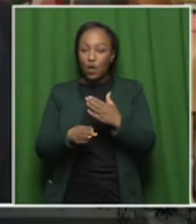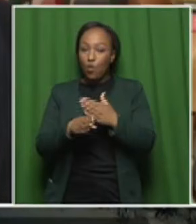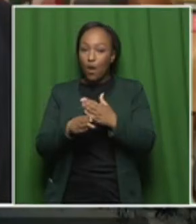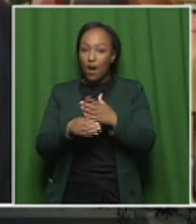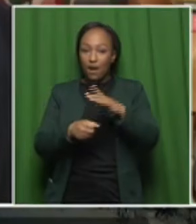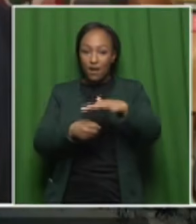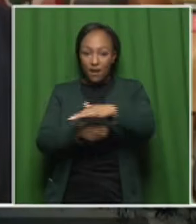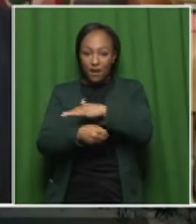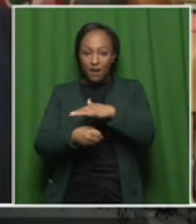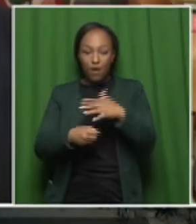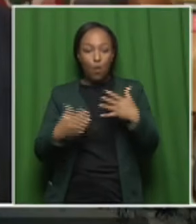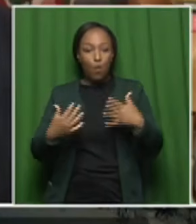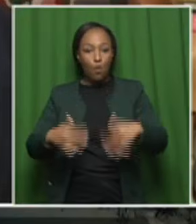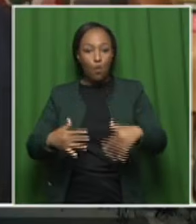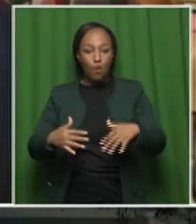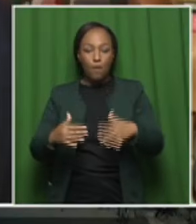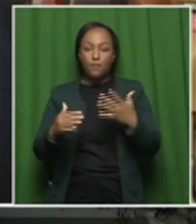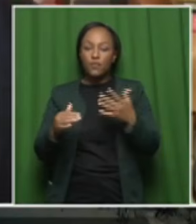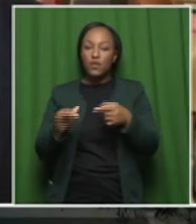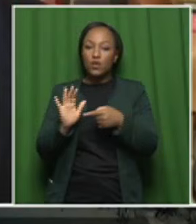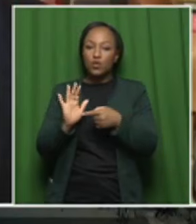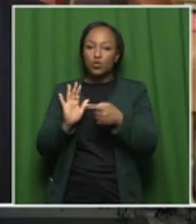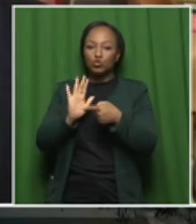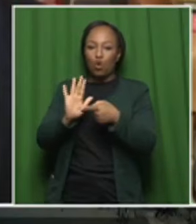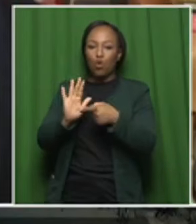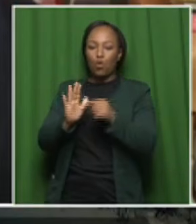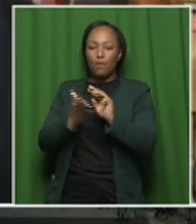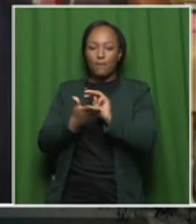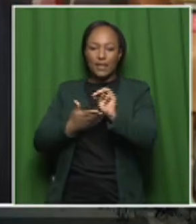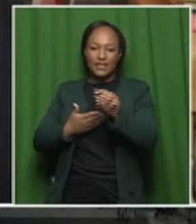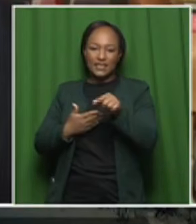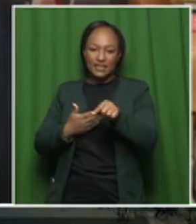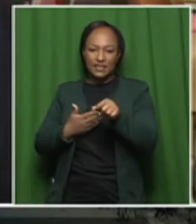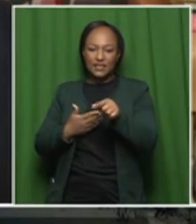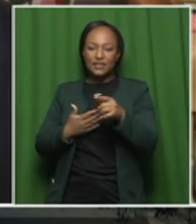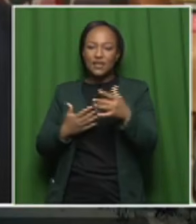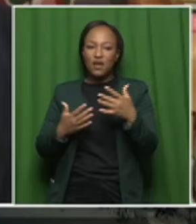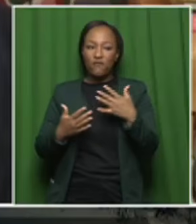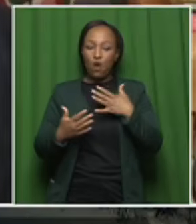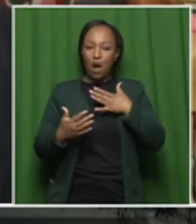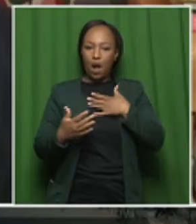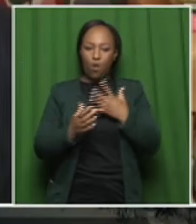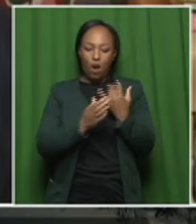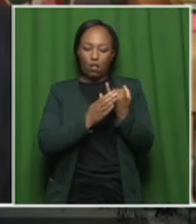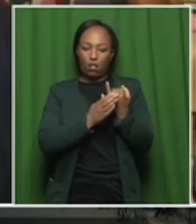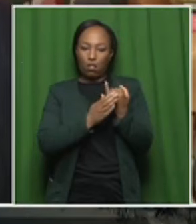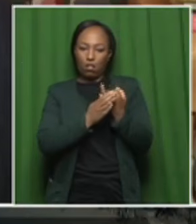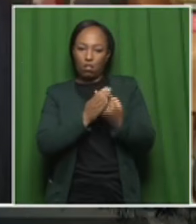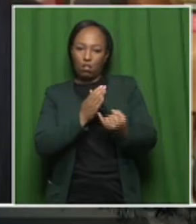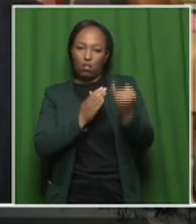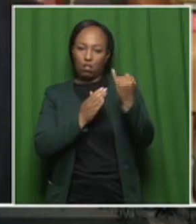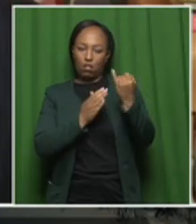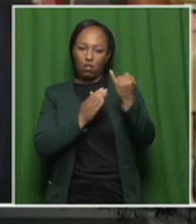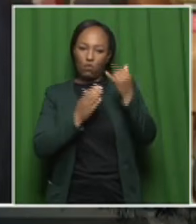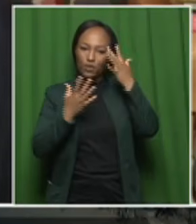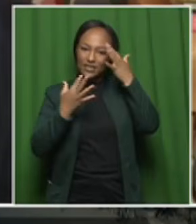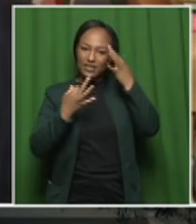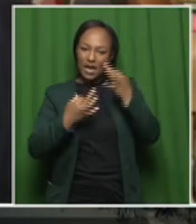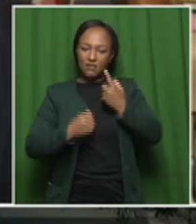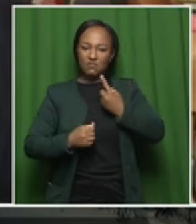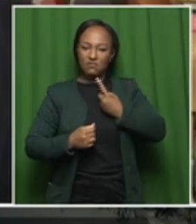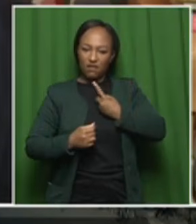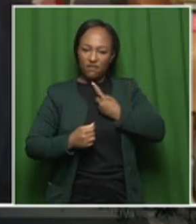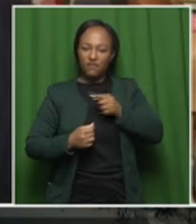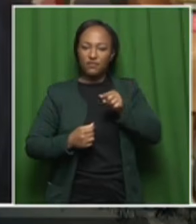so deeply rooted, of course, in the messaging that you're trying to convey in adding to our agency. And I wonder, given just your use of your